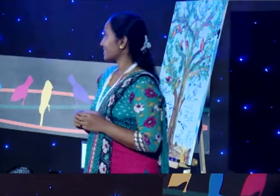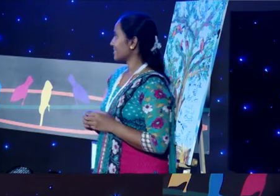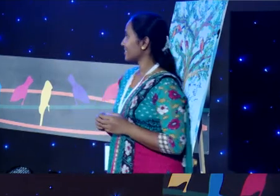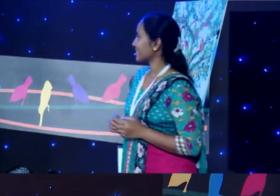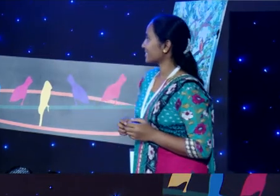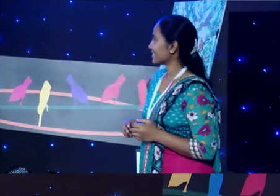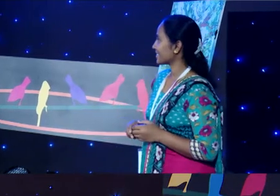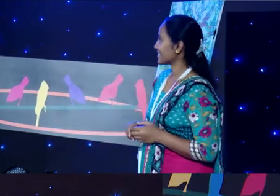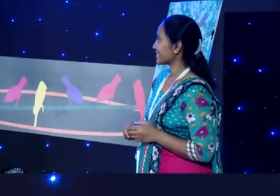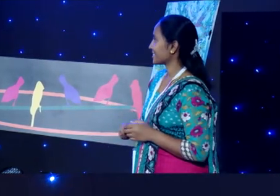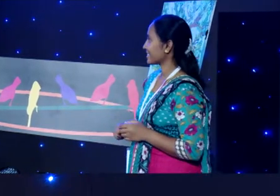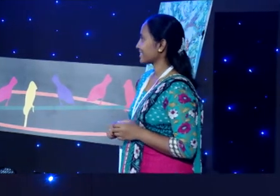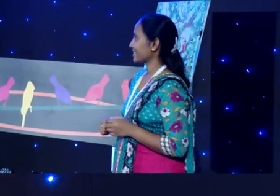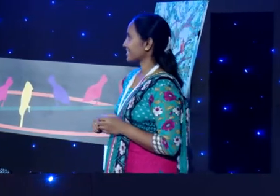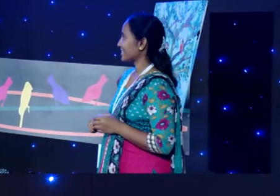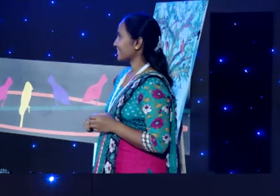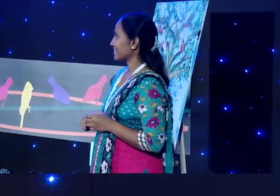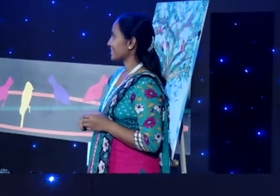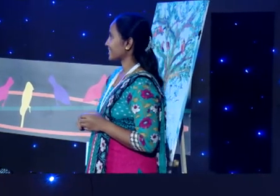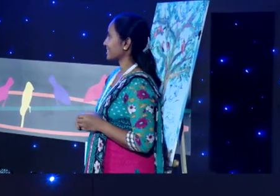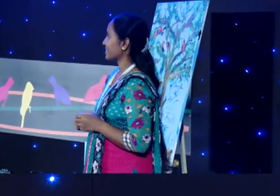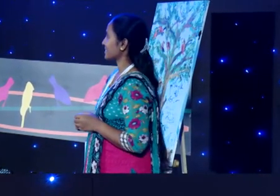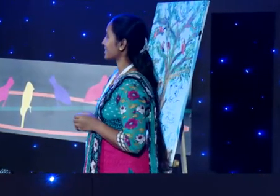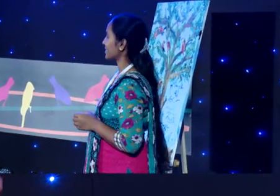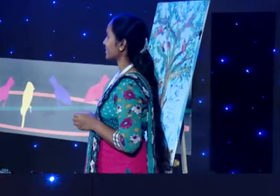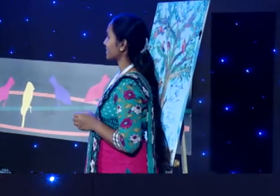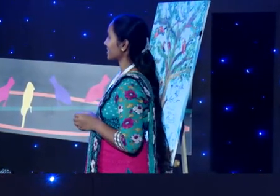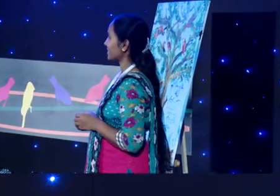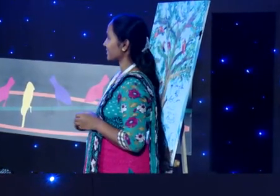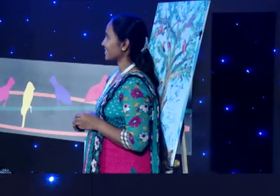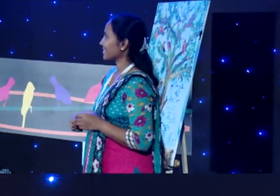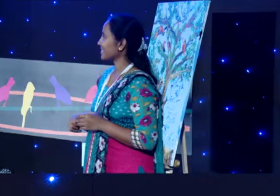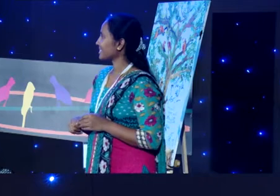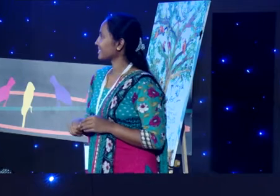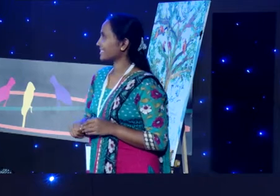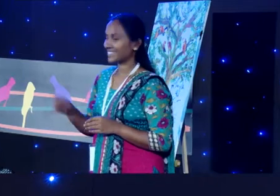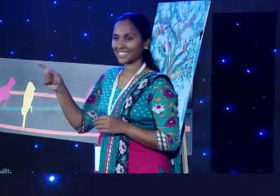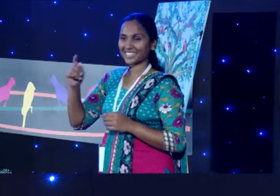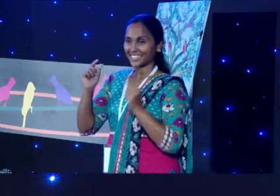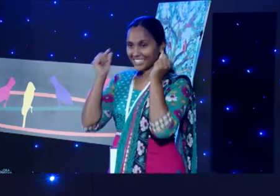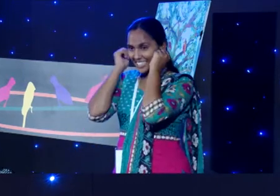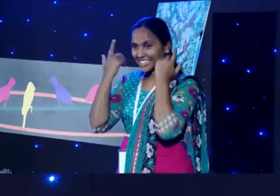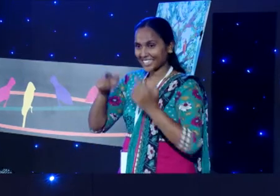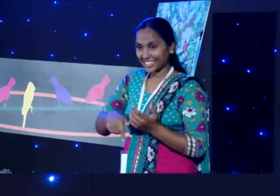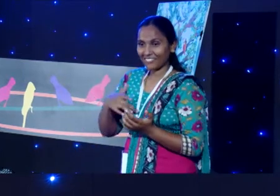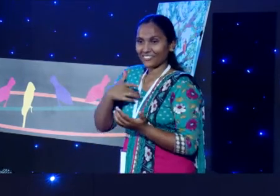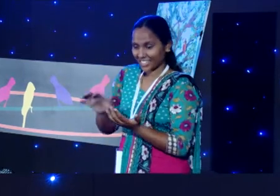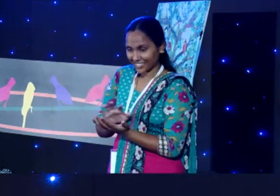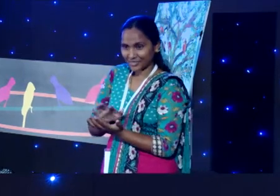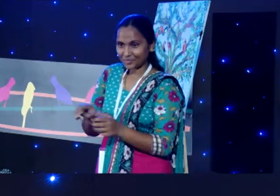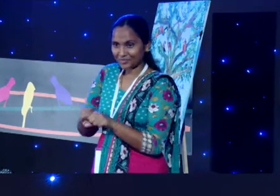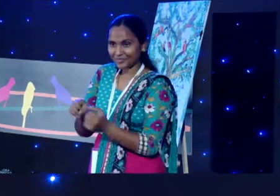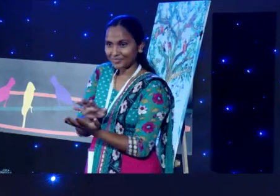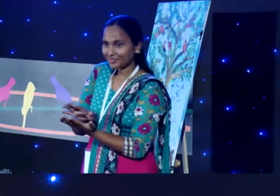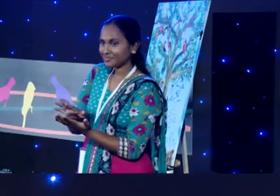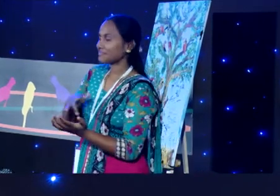very personally. I said, let's get into haptics and the sense of feeling and vibrations. So came up with this sketch. All